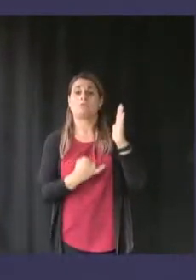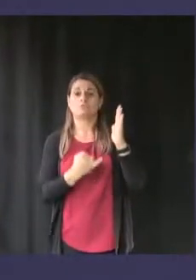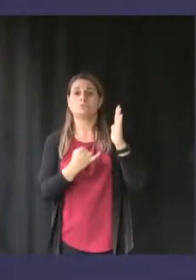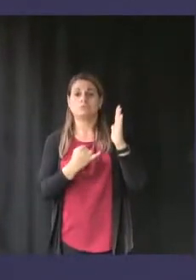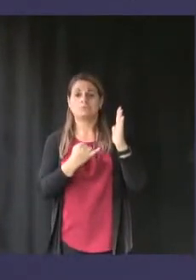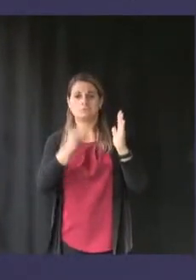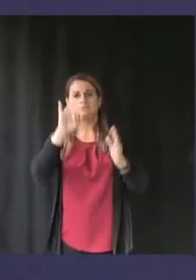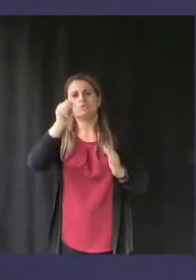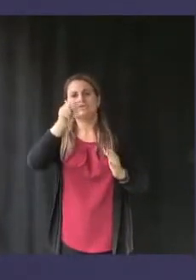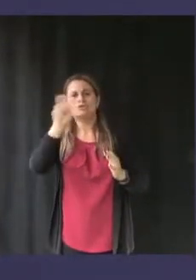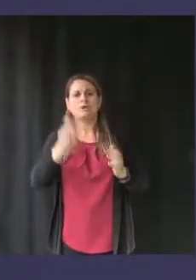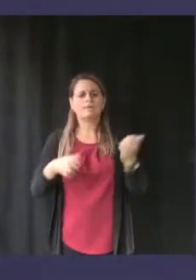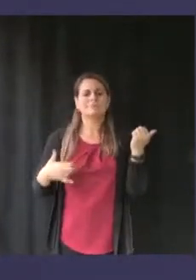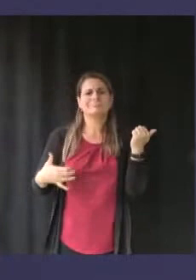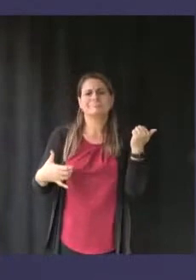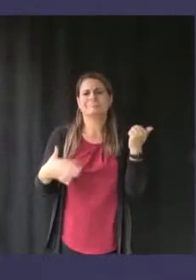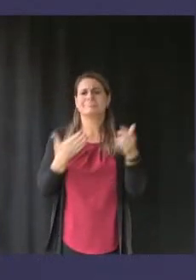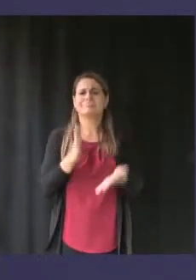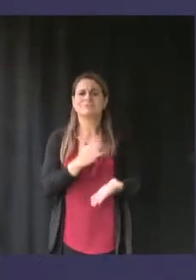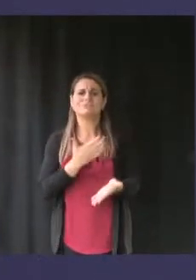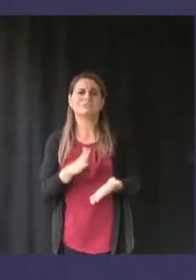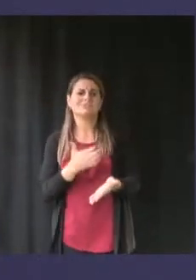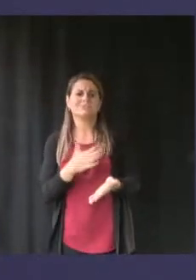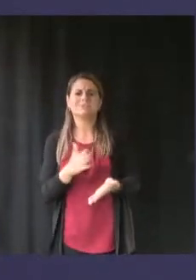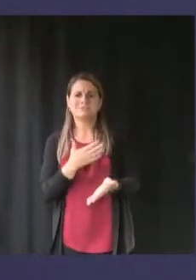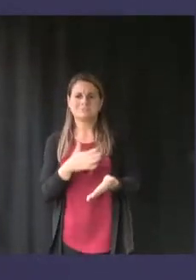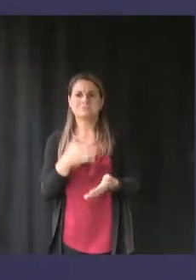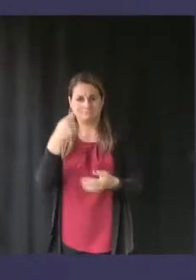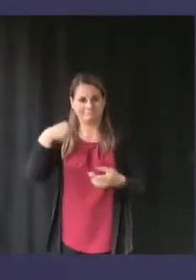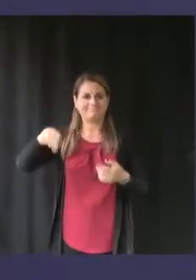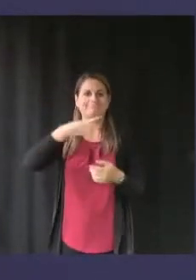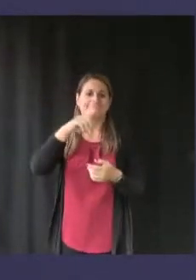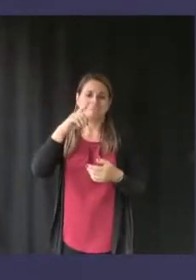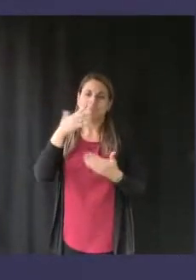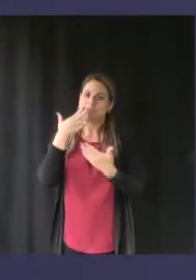been playing jazz for us. Thank you.